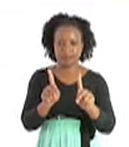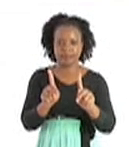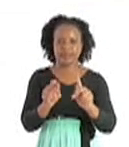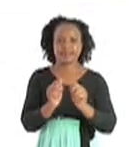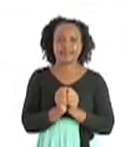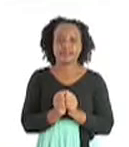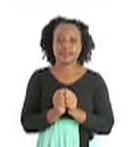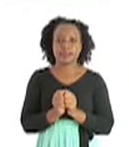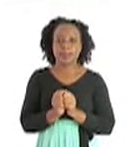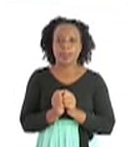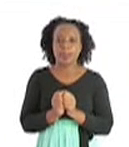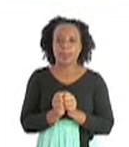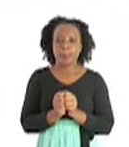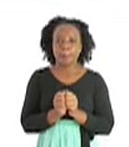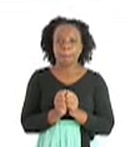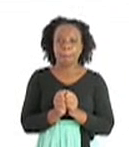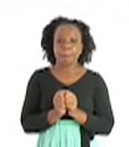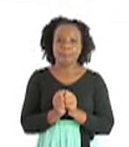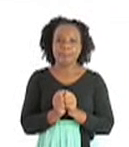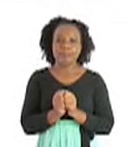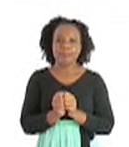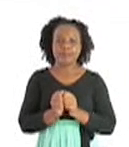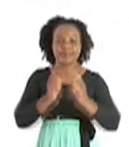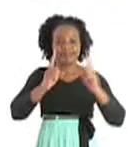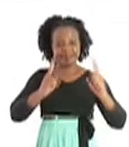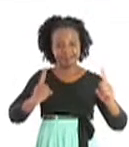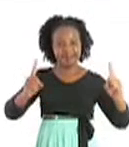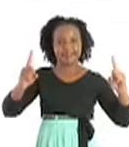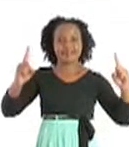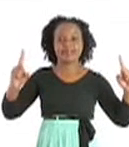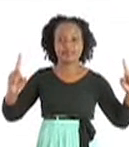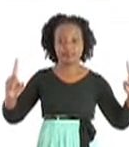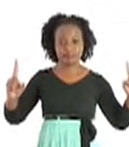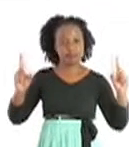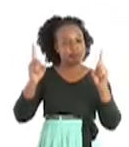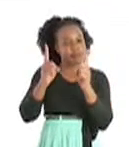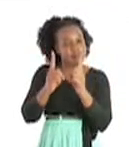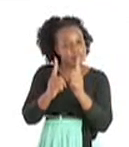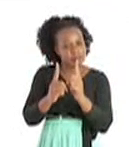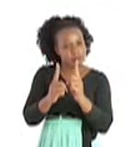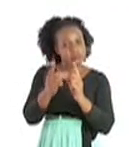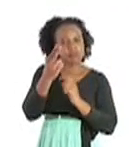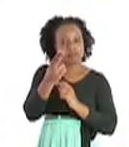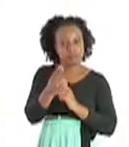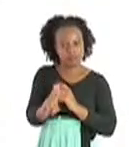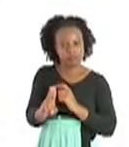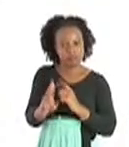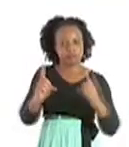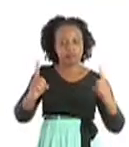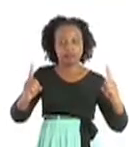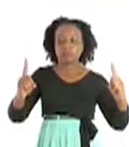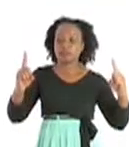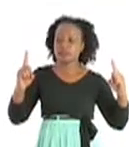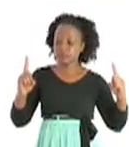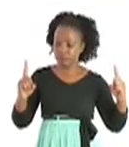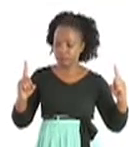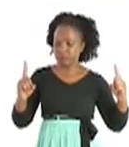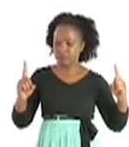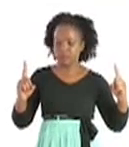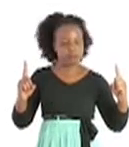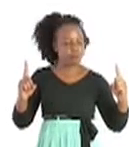After that, Chanel, we are going to straighten our arms just to see if there is a